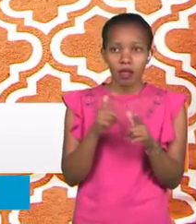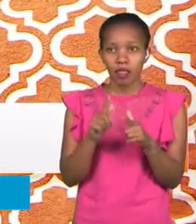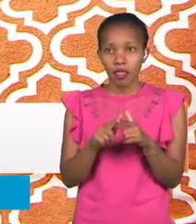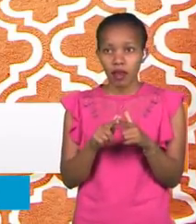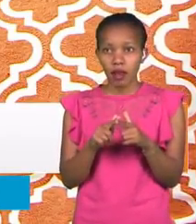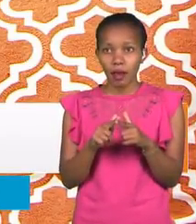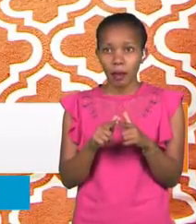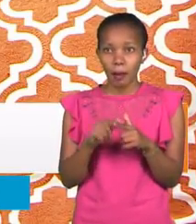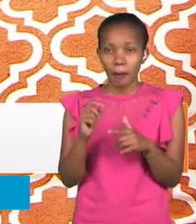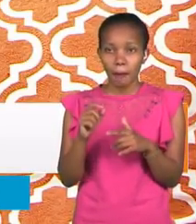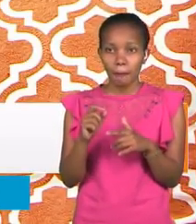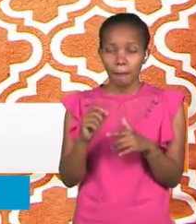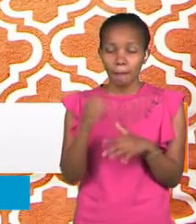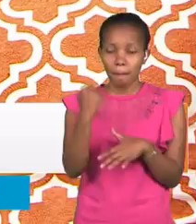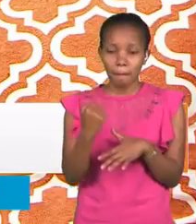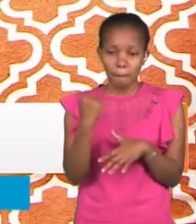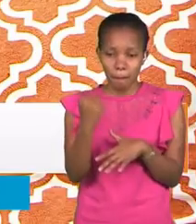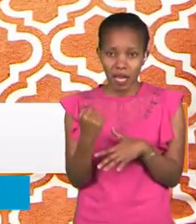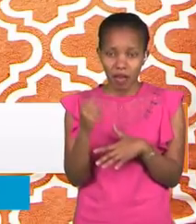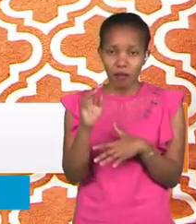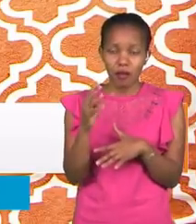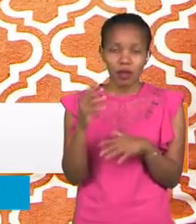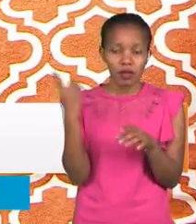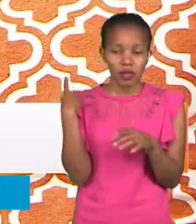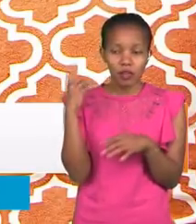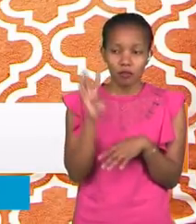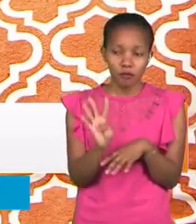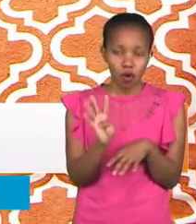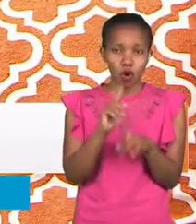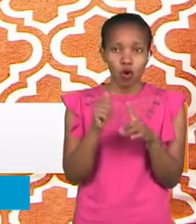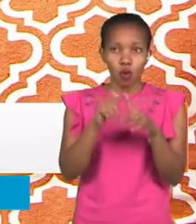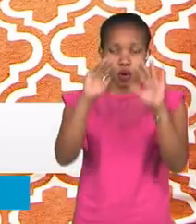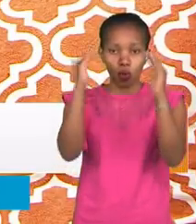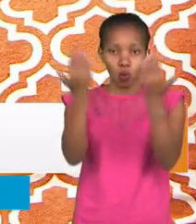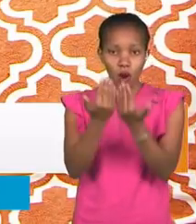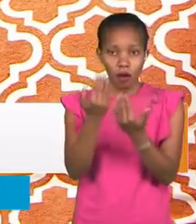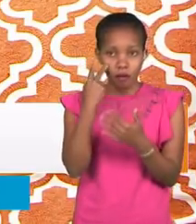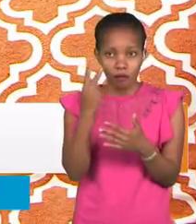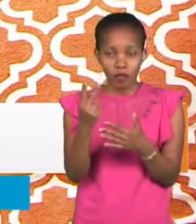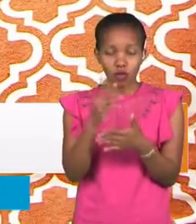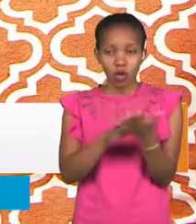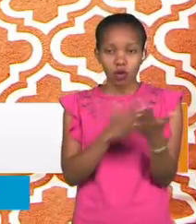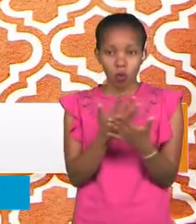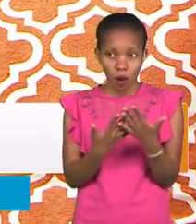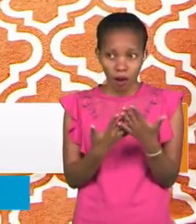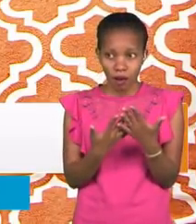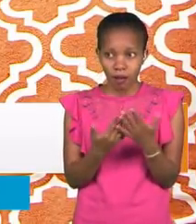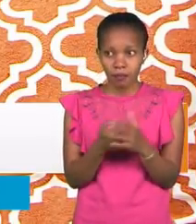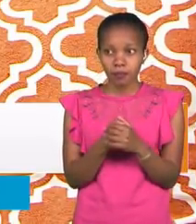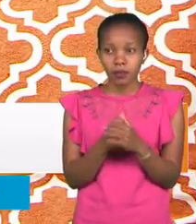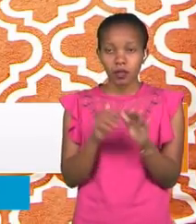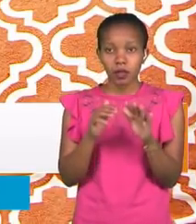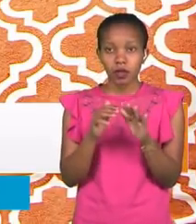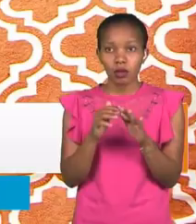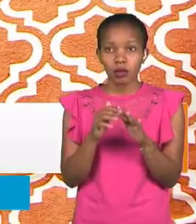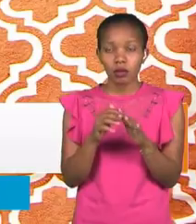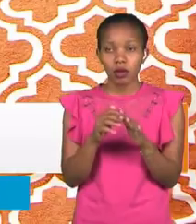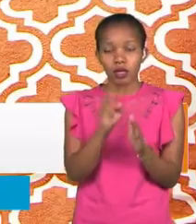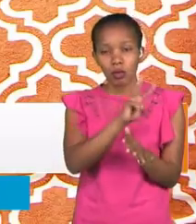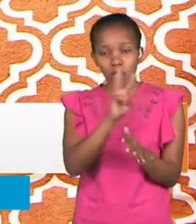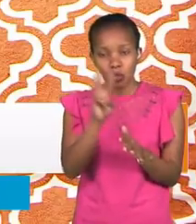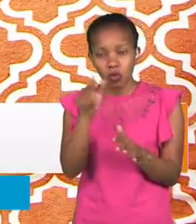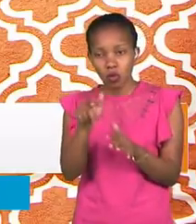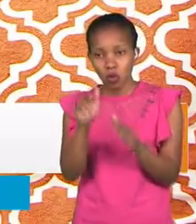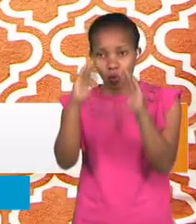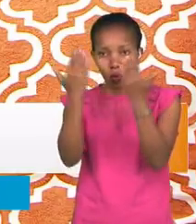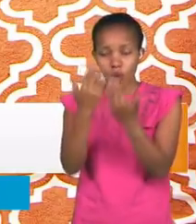4th, which is also a global date. Uh-huh. So if you go to our World Vision networks, yeah. and our World Vision websites, you'll find mm-hmm.